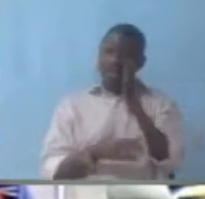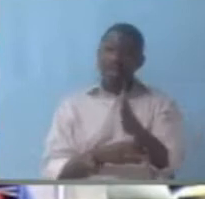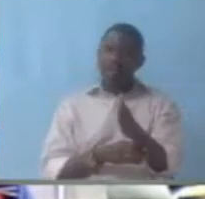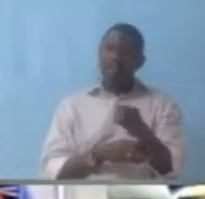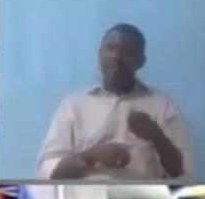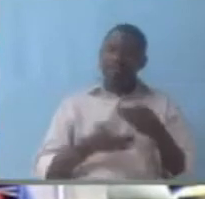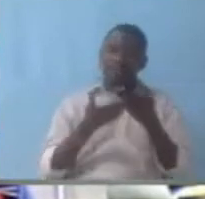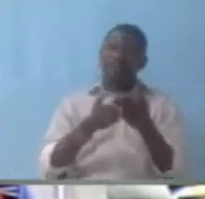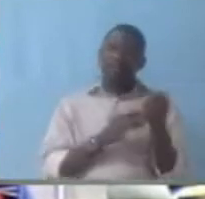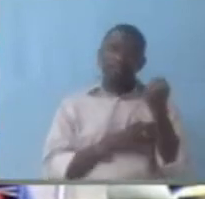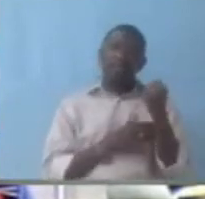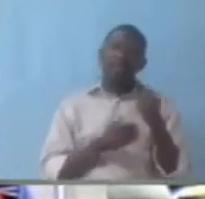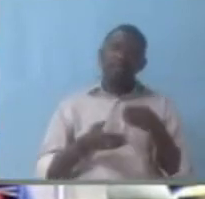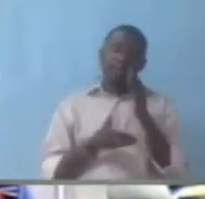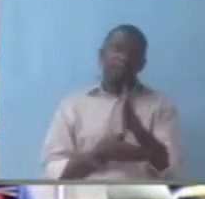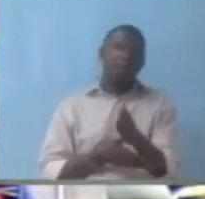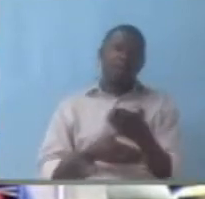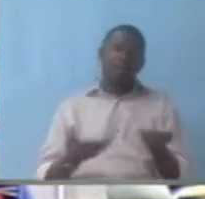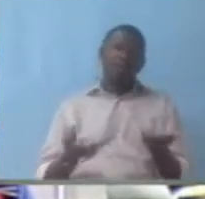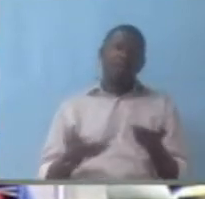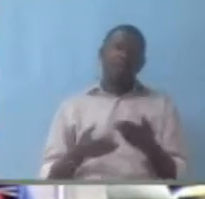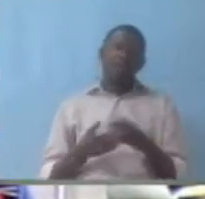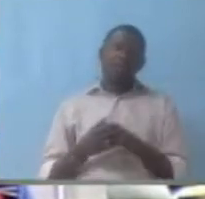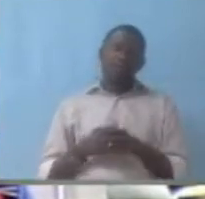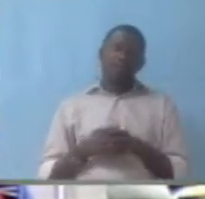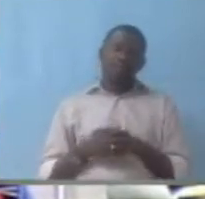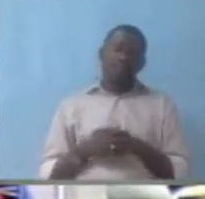Especially when it came